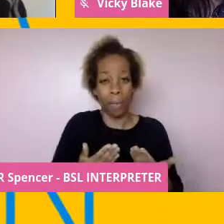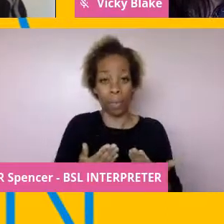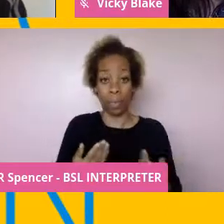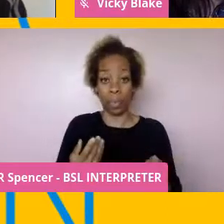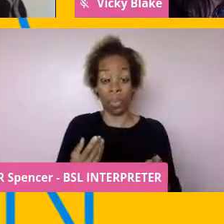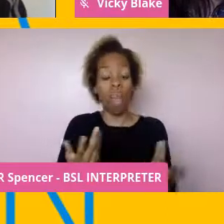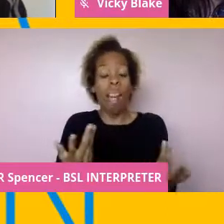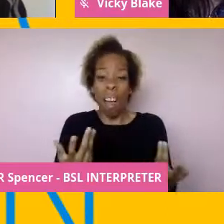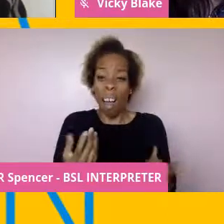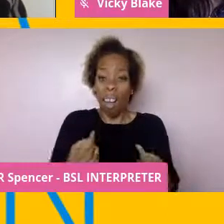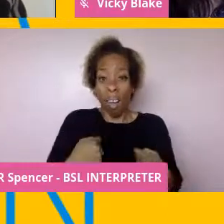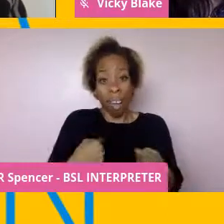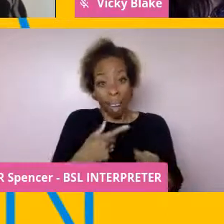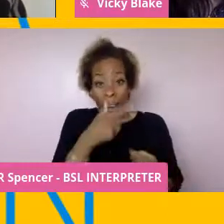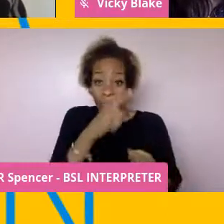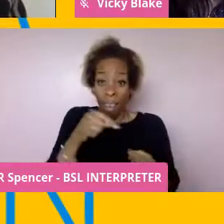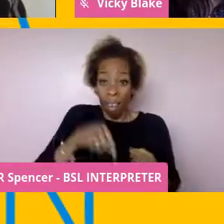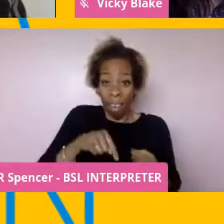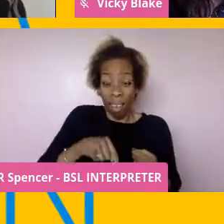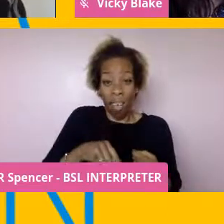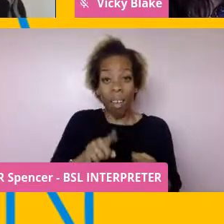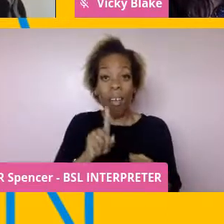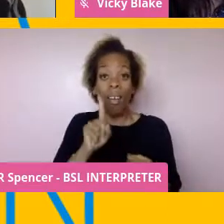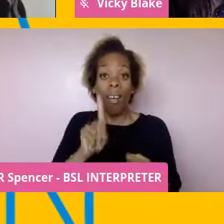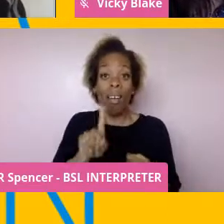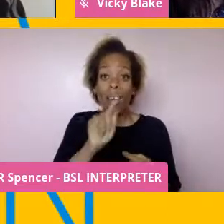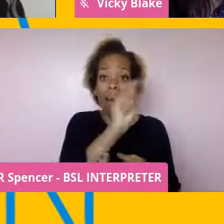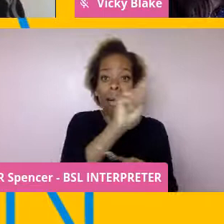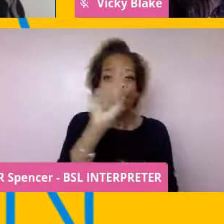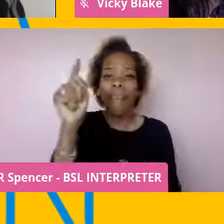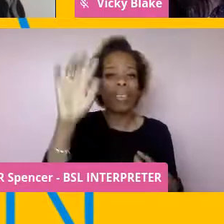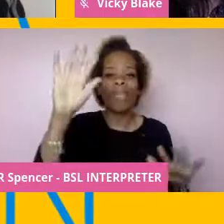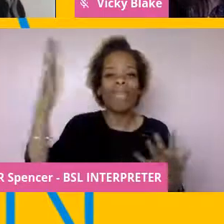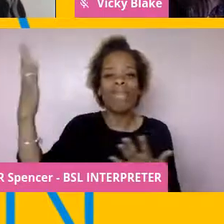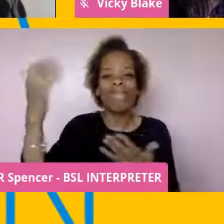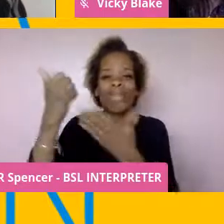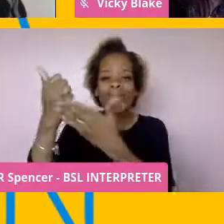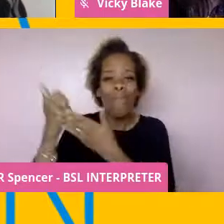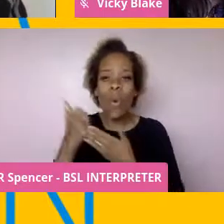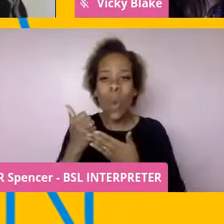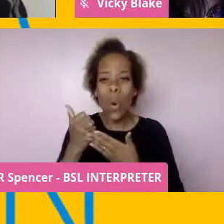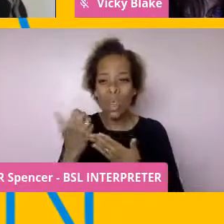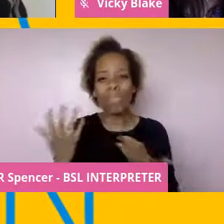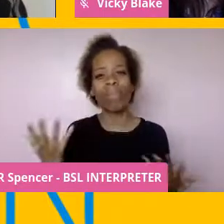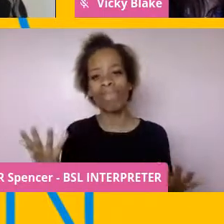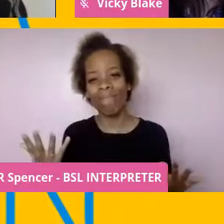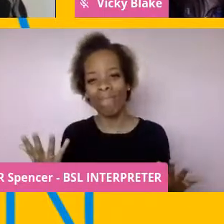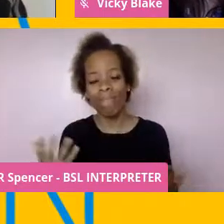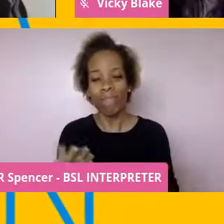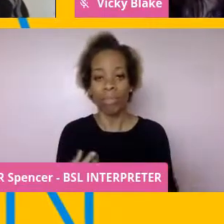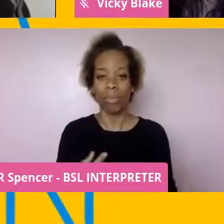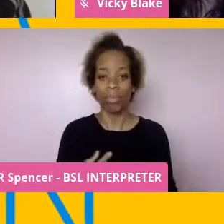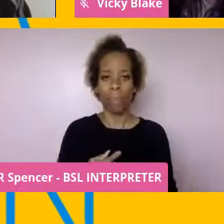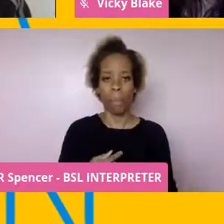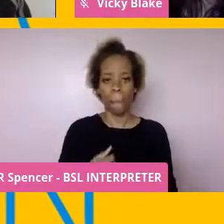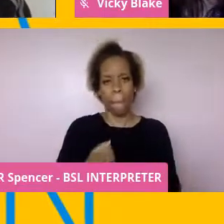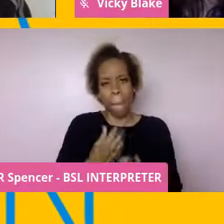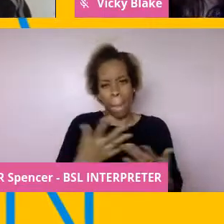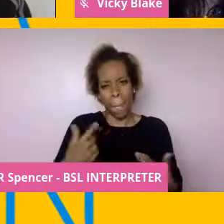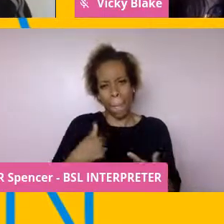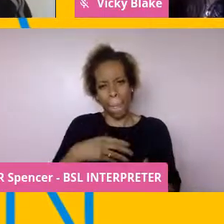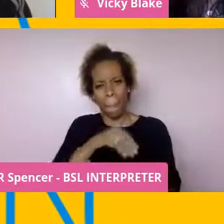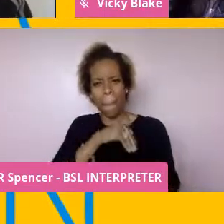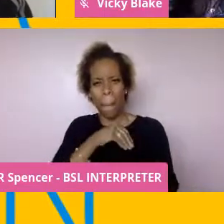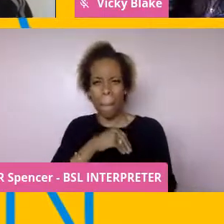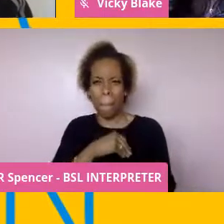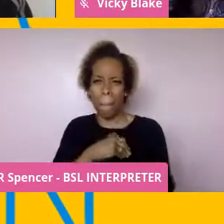some areas. We've always kind of, work that is done within UCU. A lot of our members are very